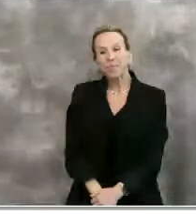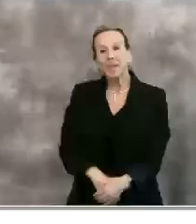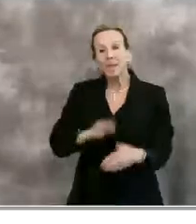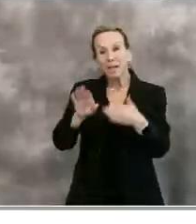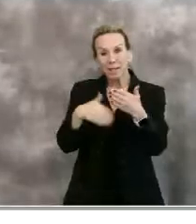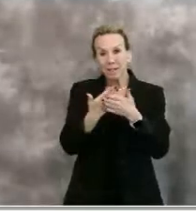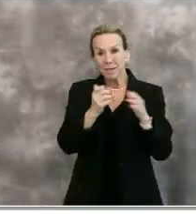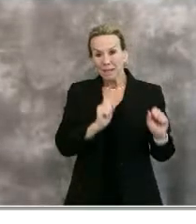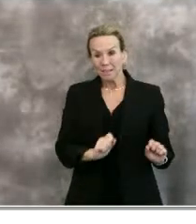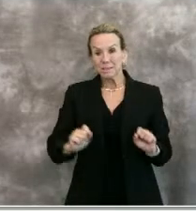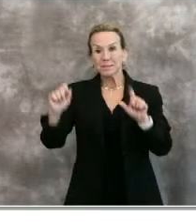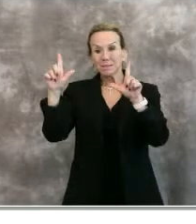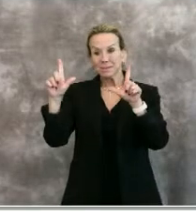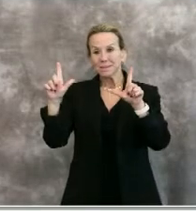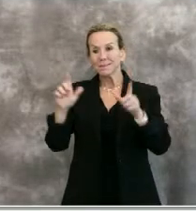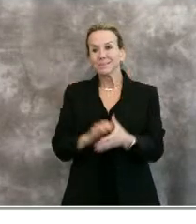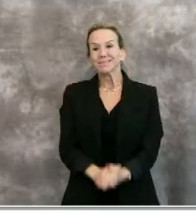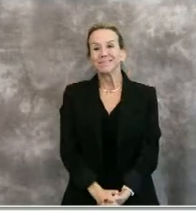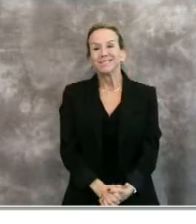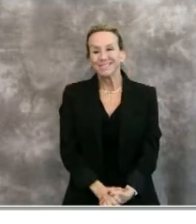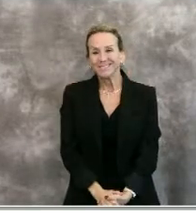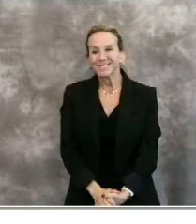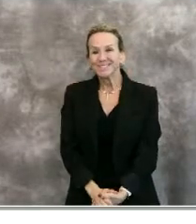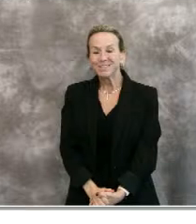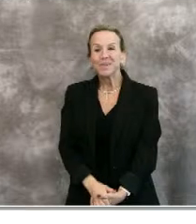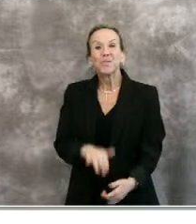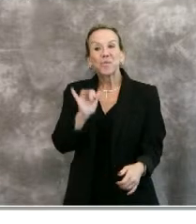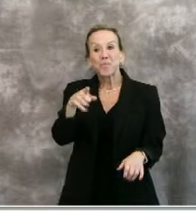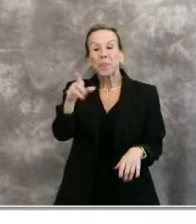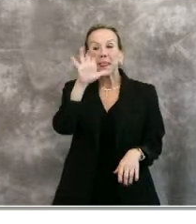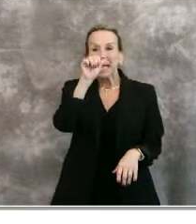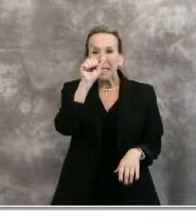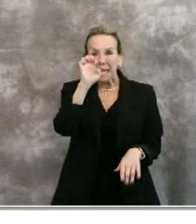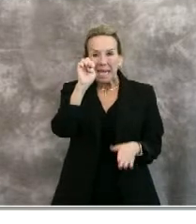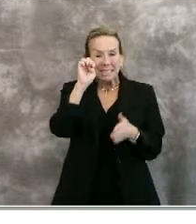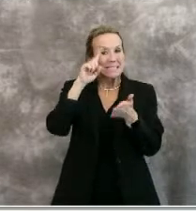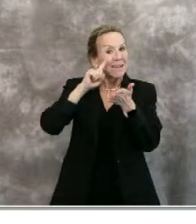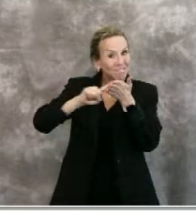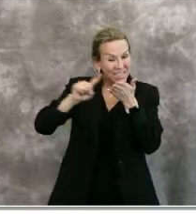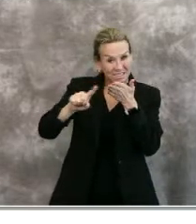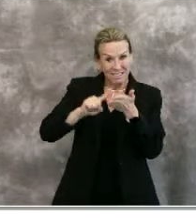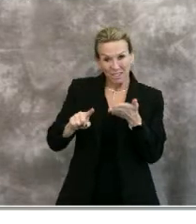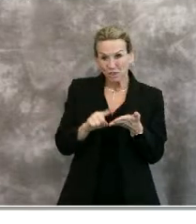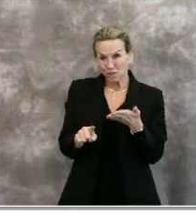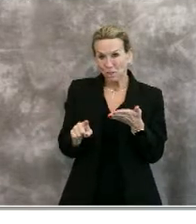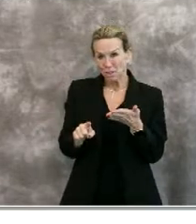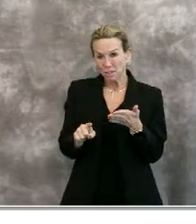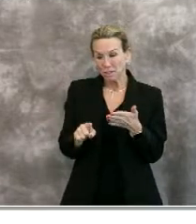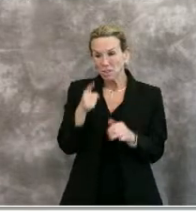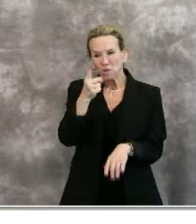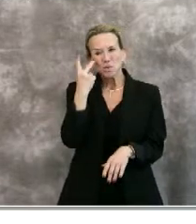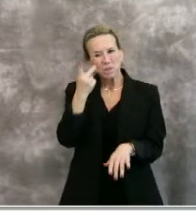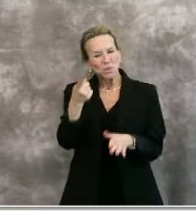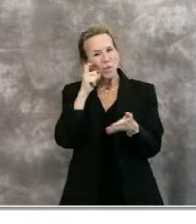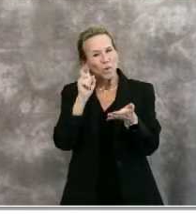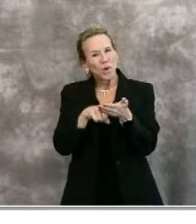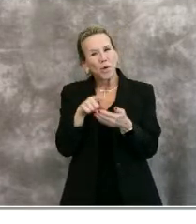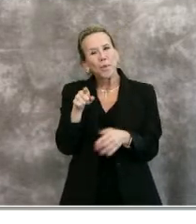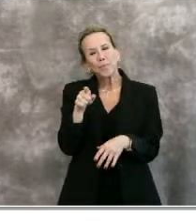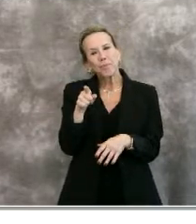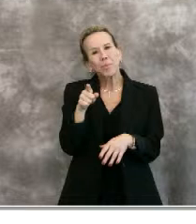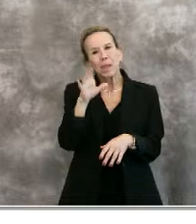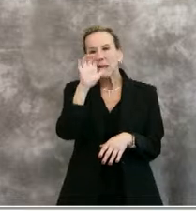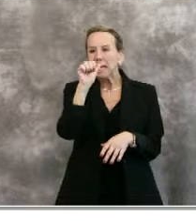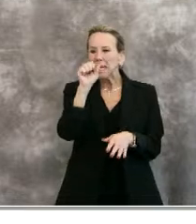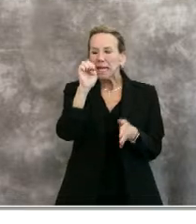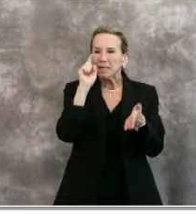next slide, which is related to case investigations. And as you can see, the